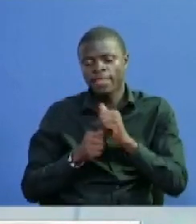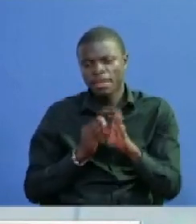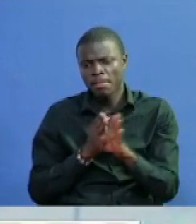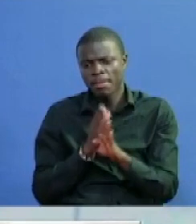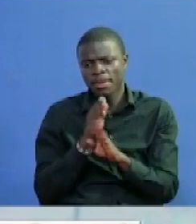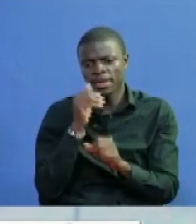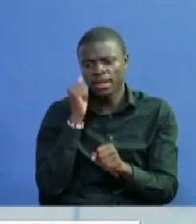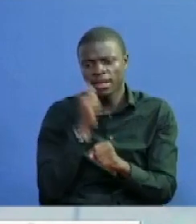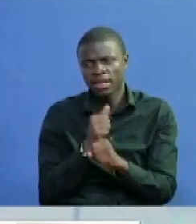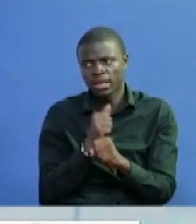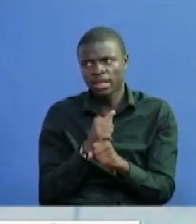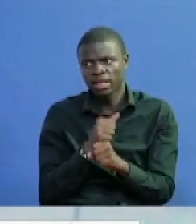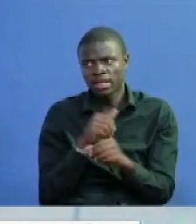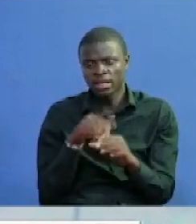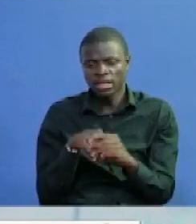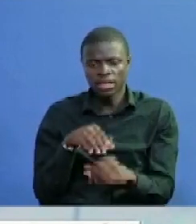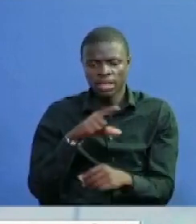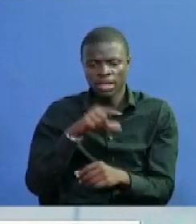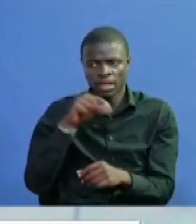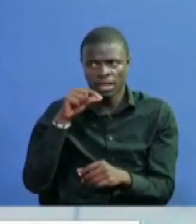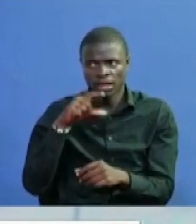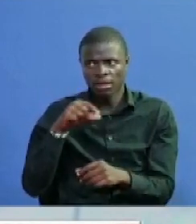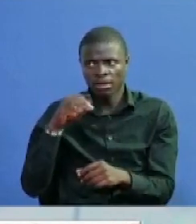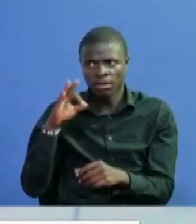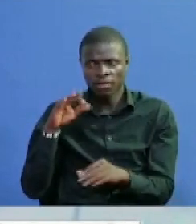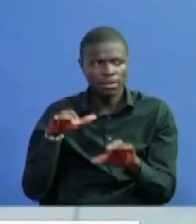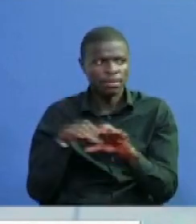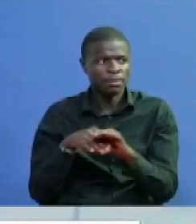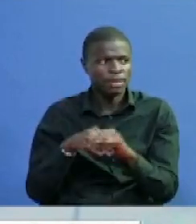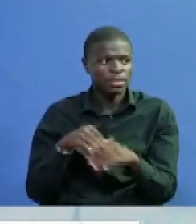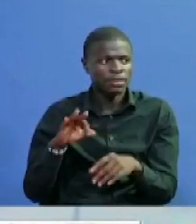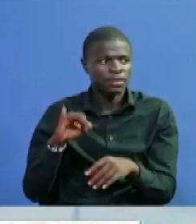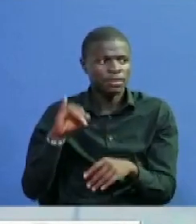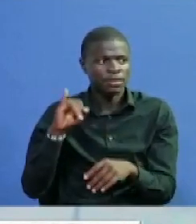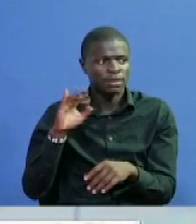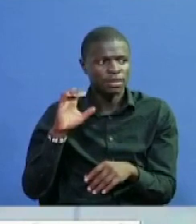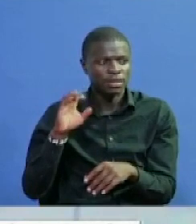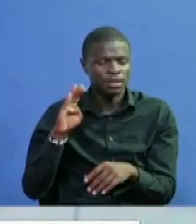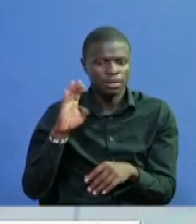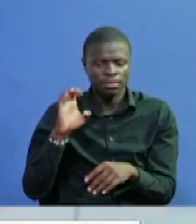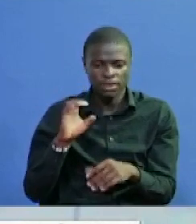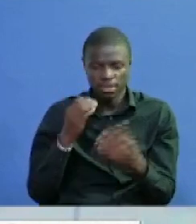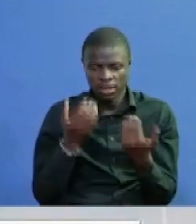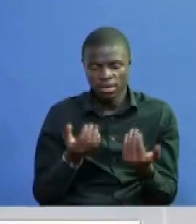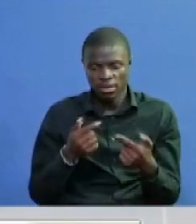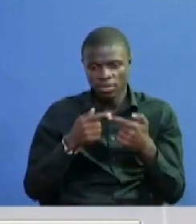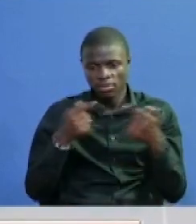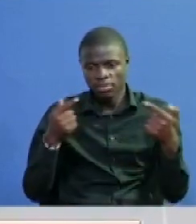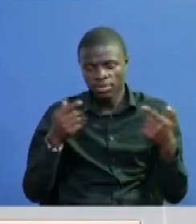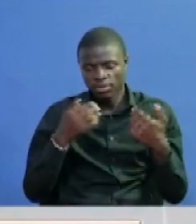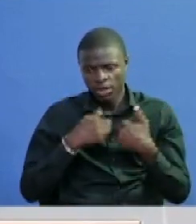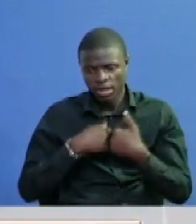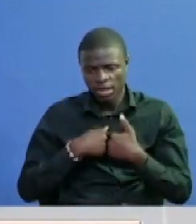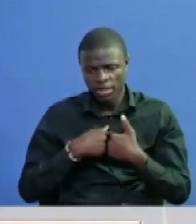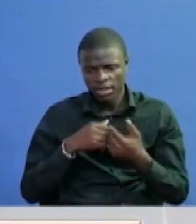that office plays in the appointment of members of the IB Commission and the chairman. All right, now that opposition has a seat